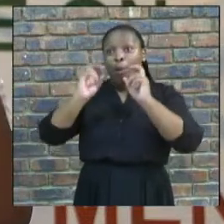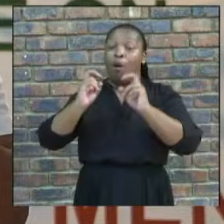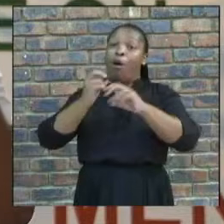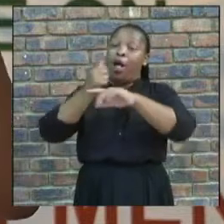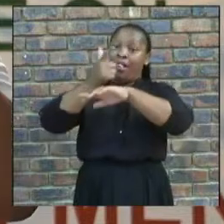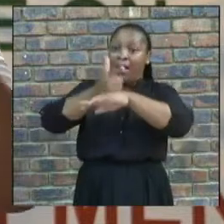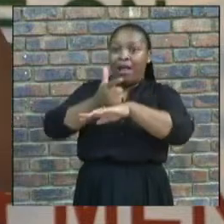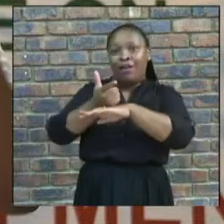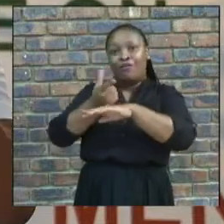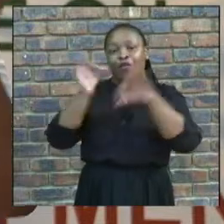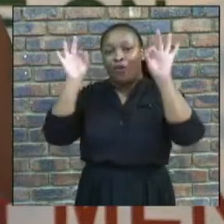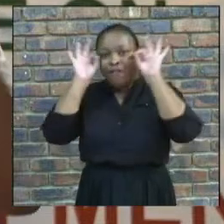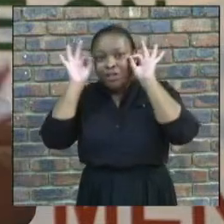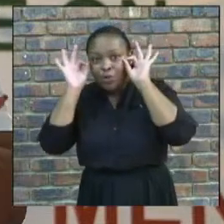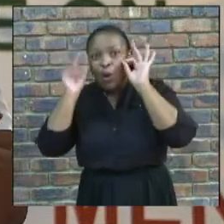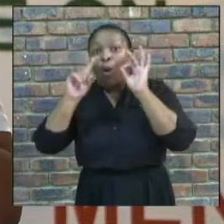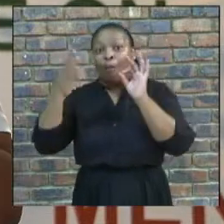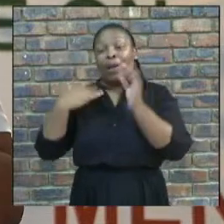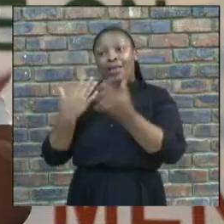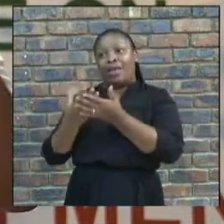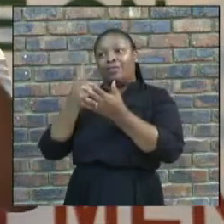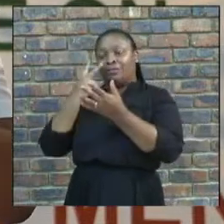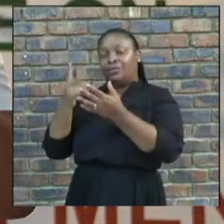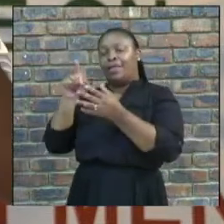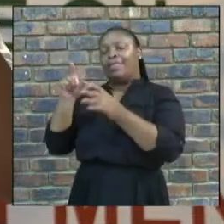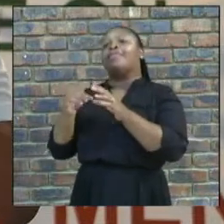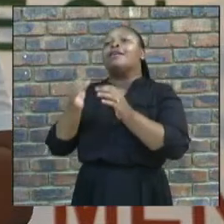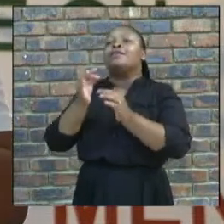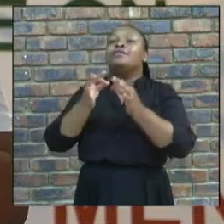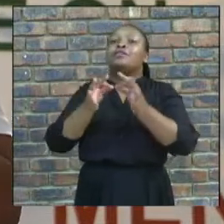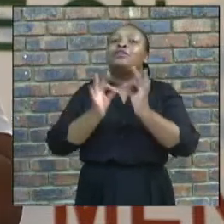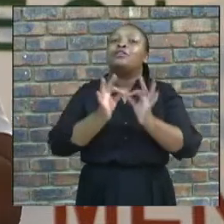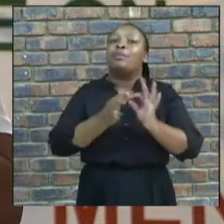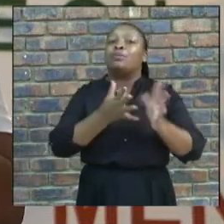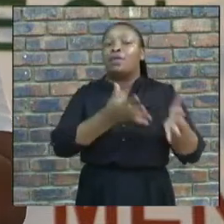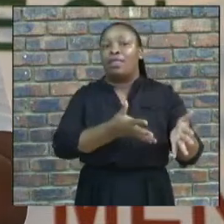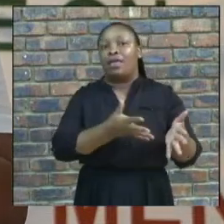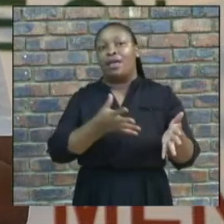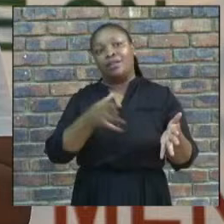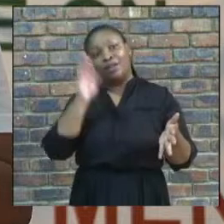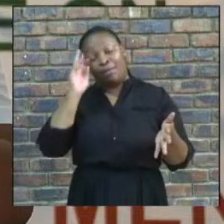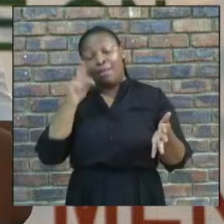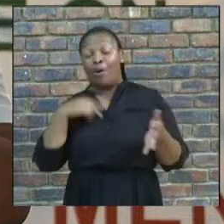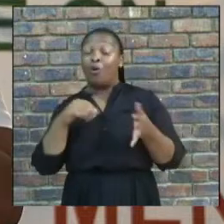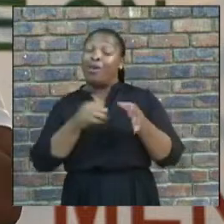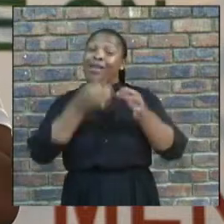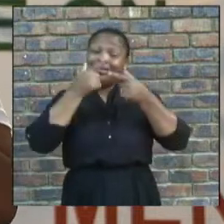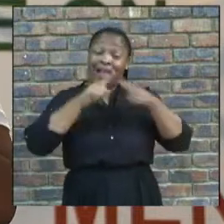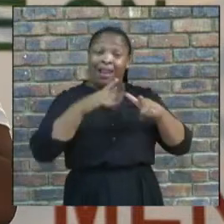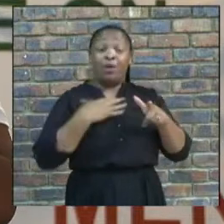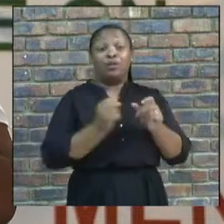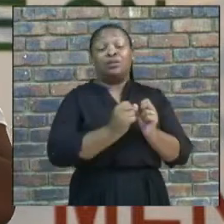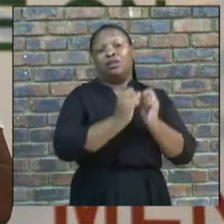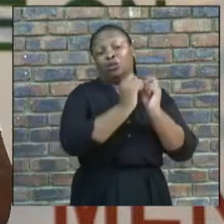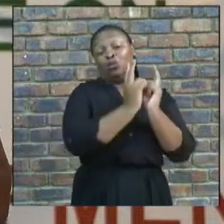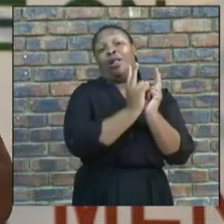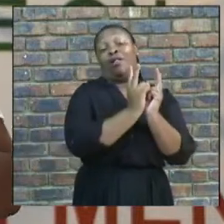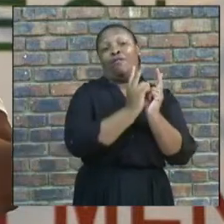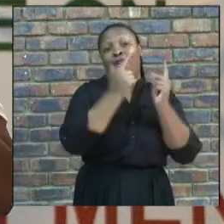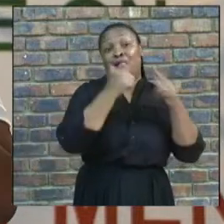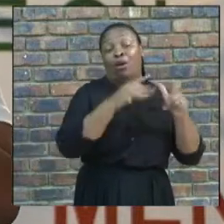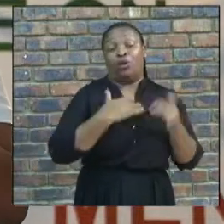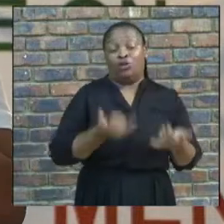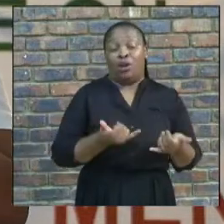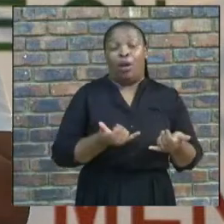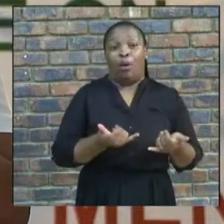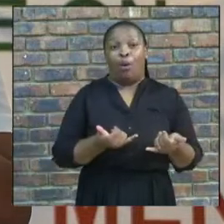hear but can only see the sign language, which is our official language as well. With those words, all of you are welcome. My